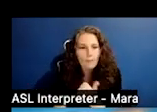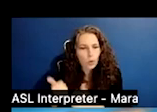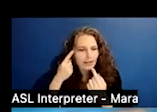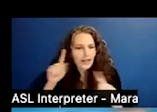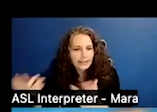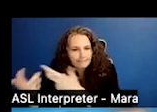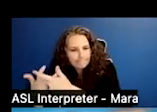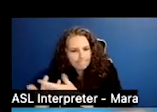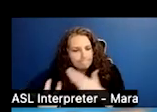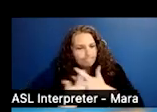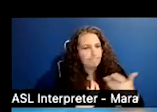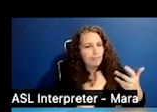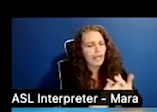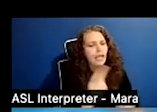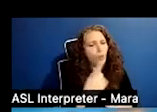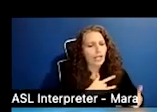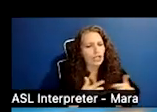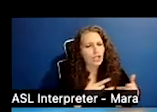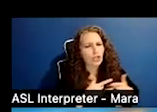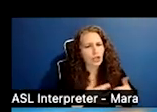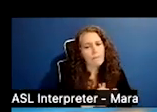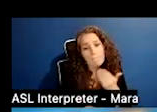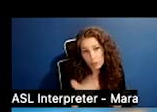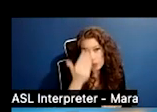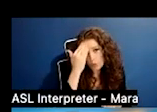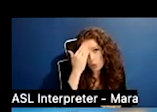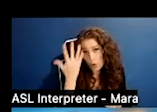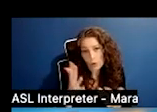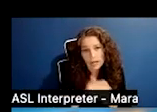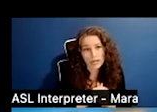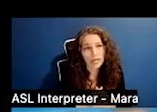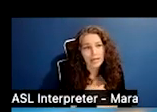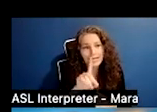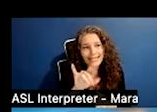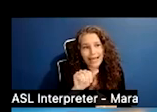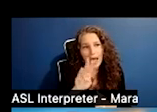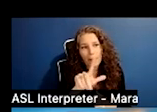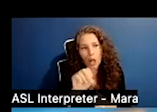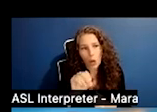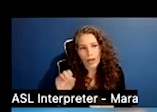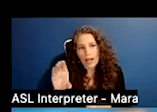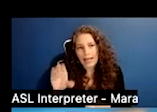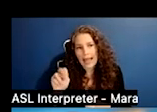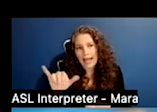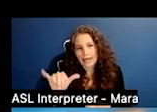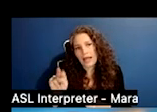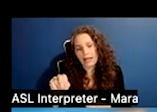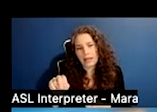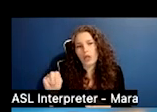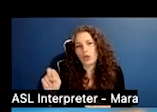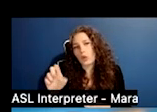So one of the other concerns that we have is, some of you may know, Diablo Canyon Nuclear Power Plant is in San Luis Obispo County, sits on the